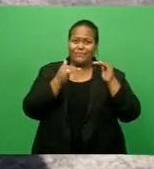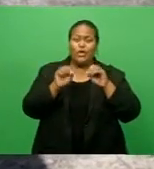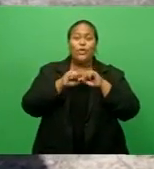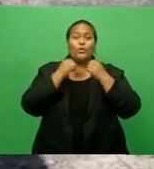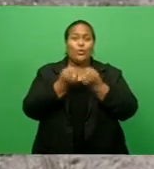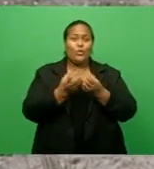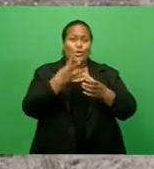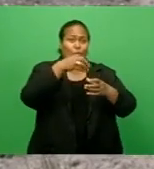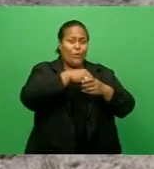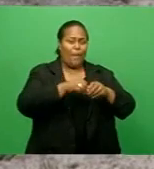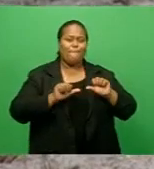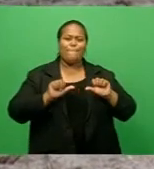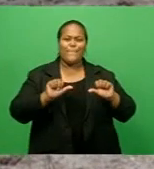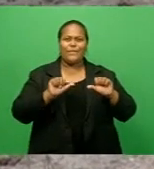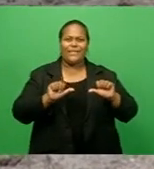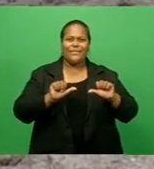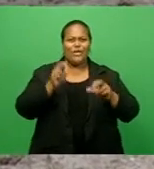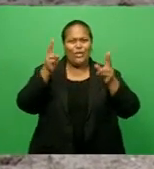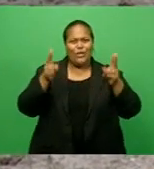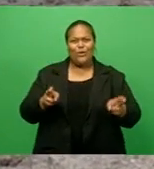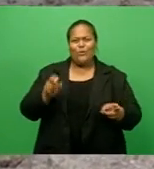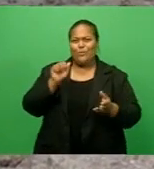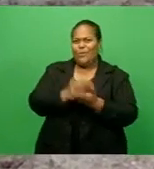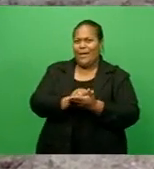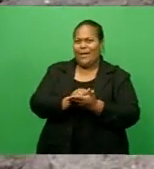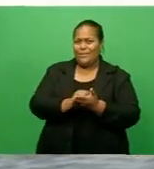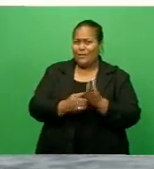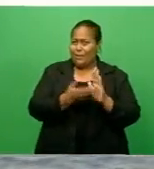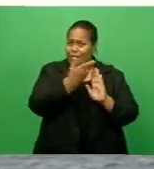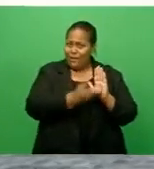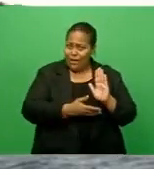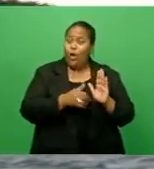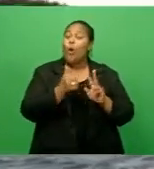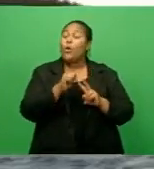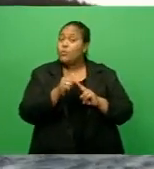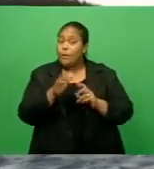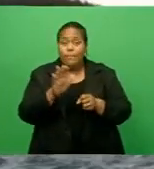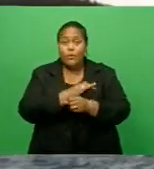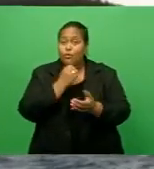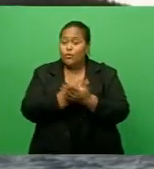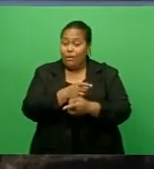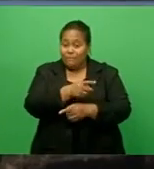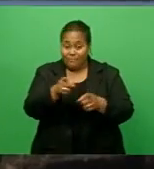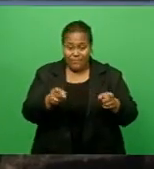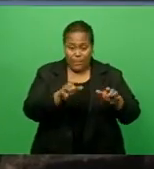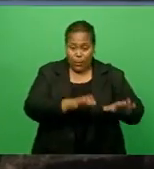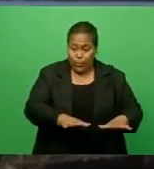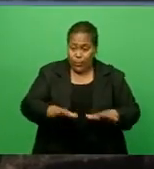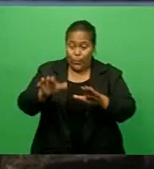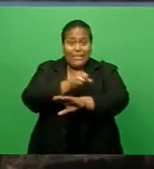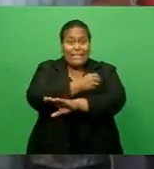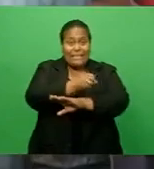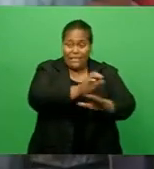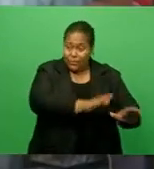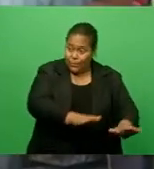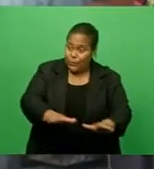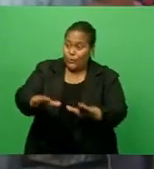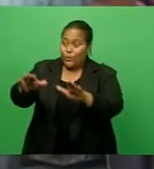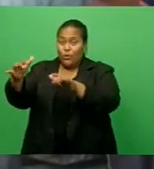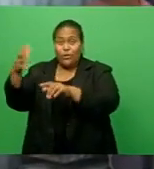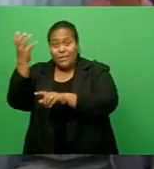the protection of human rights. He adds the bill will also ensure those who are threatened by rising sea levels are well looked